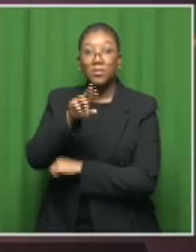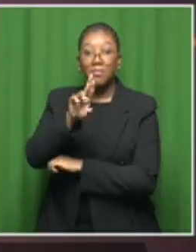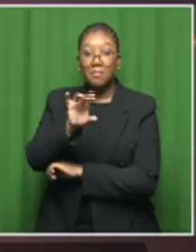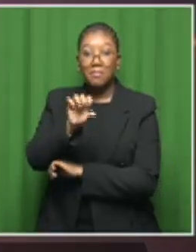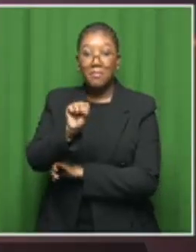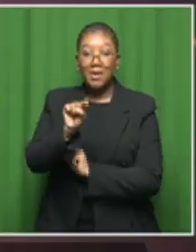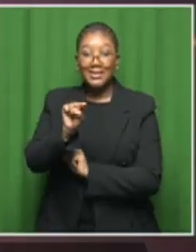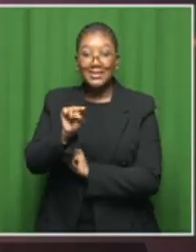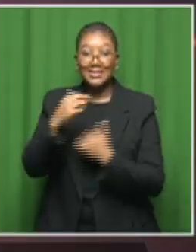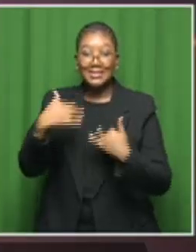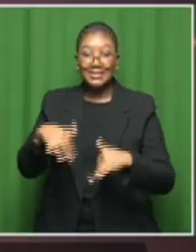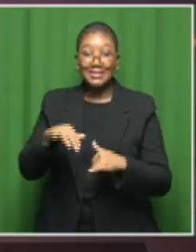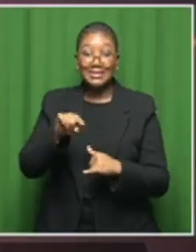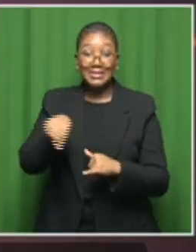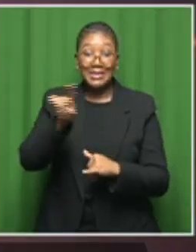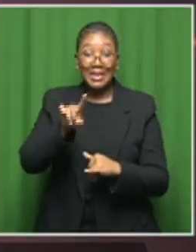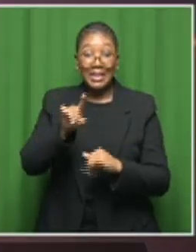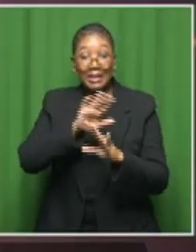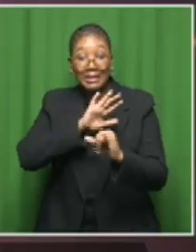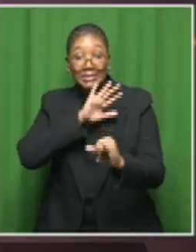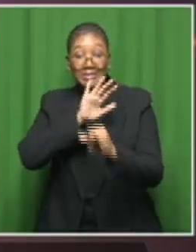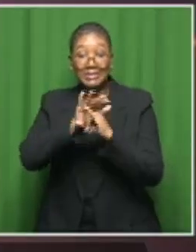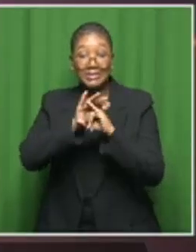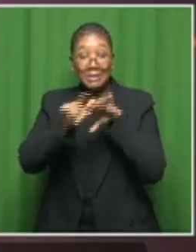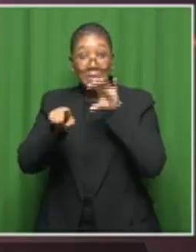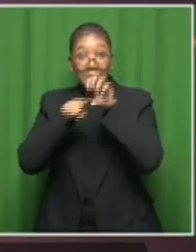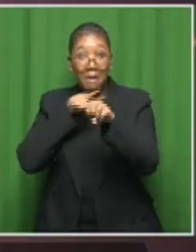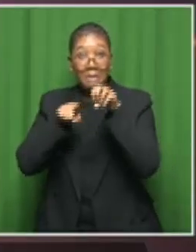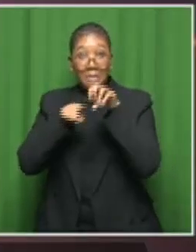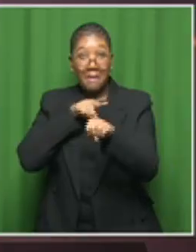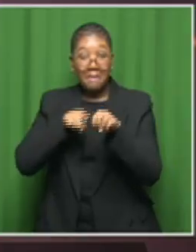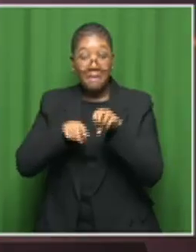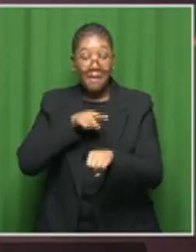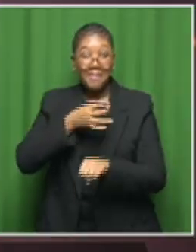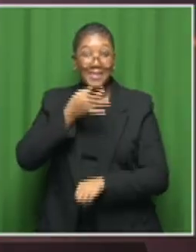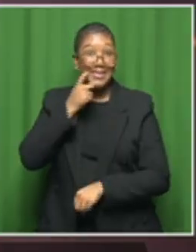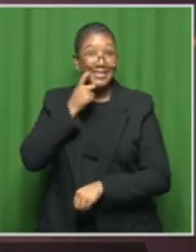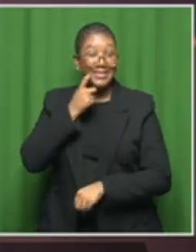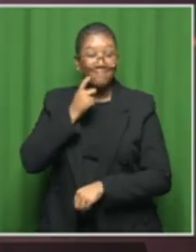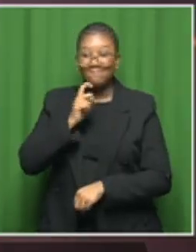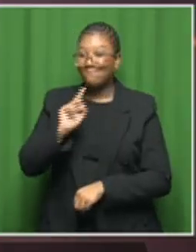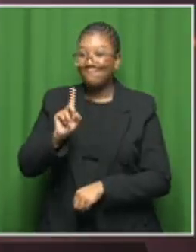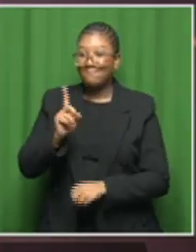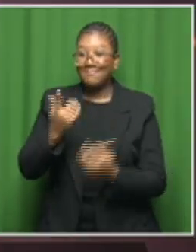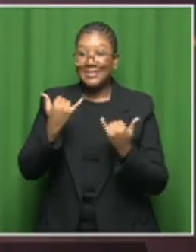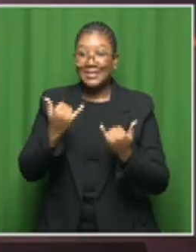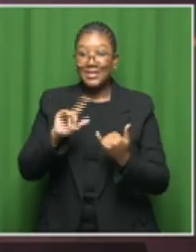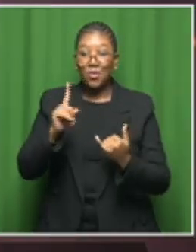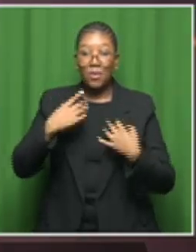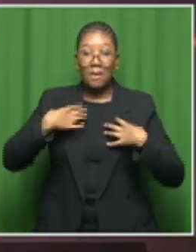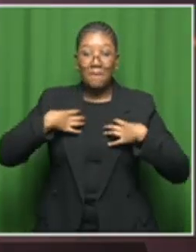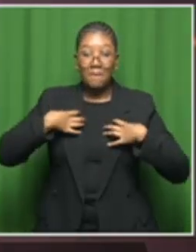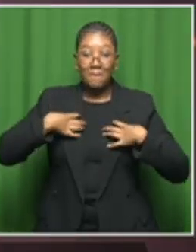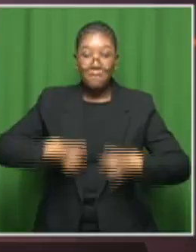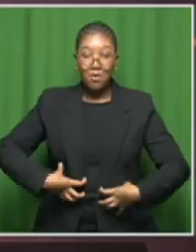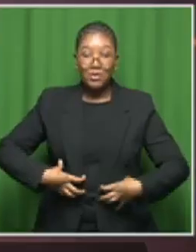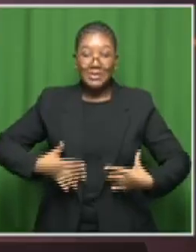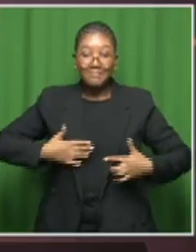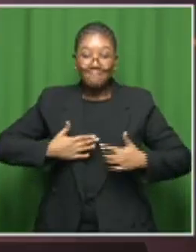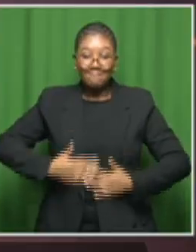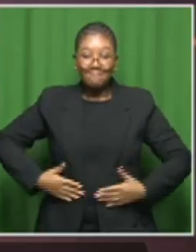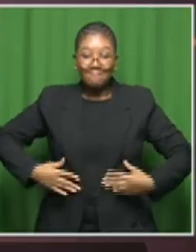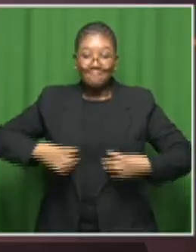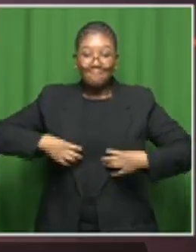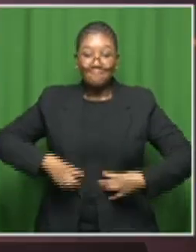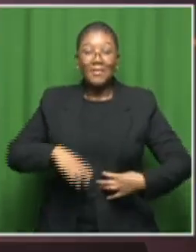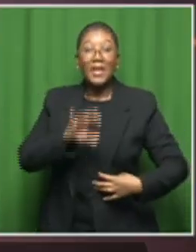whose symptoms are not always readily apparent. Now, lupus is a chronic autoimmune disease where the body's immune system